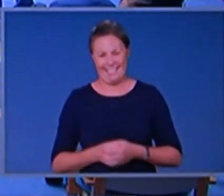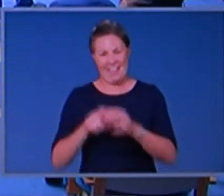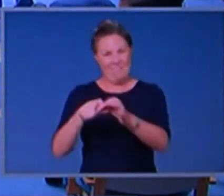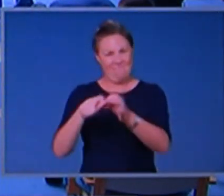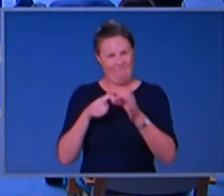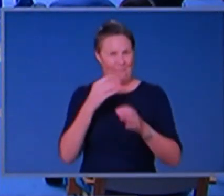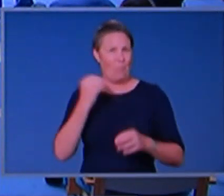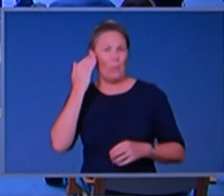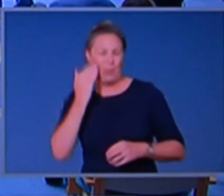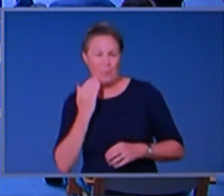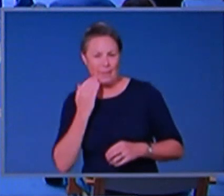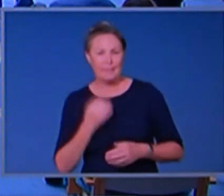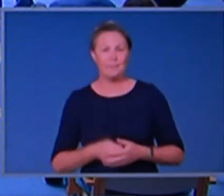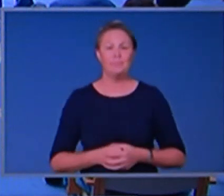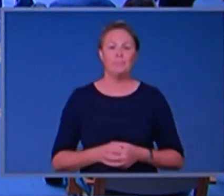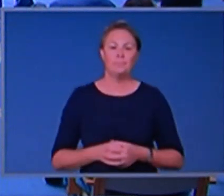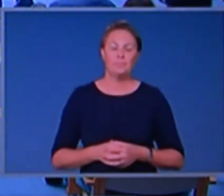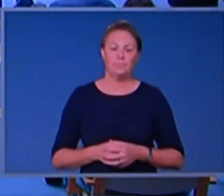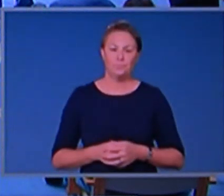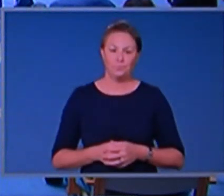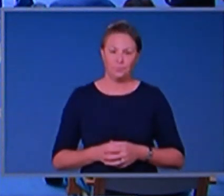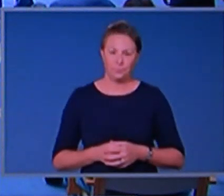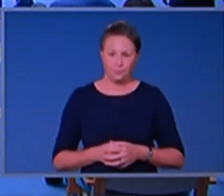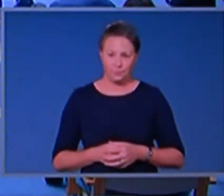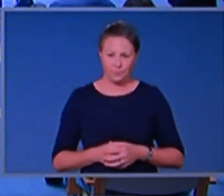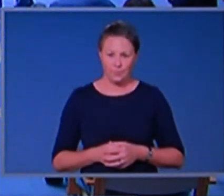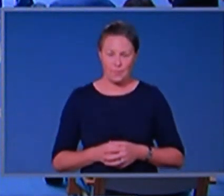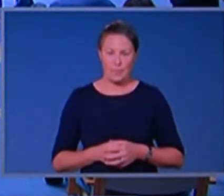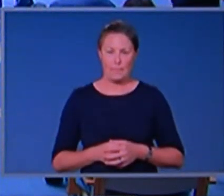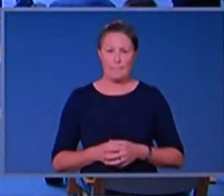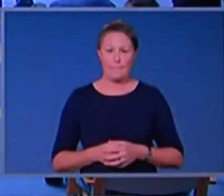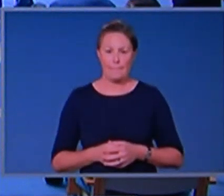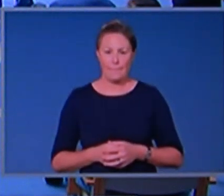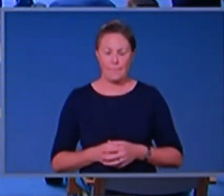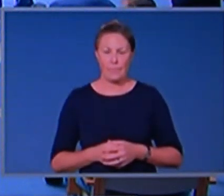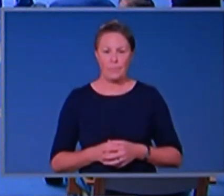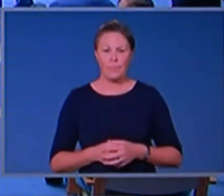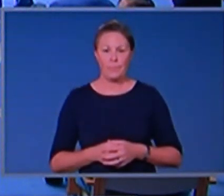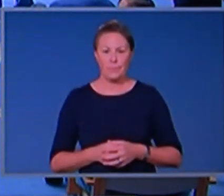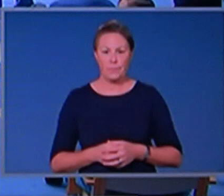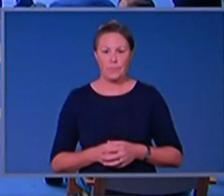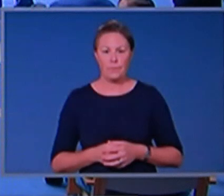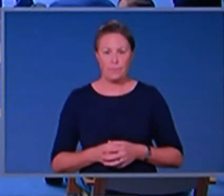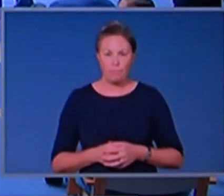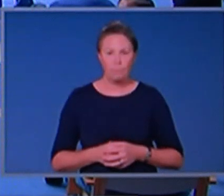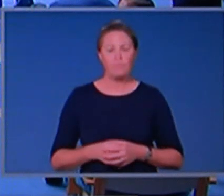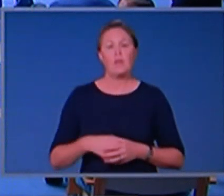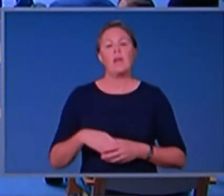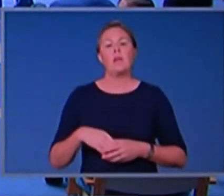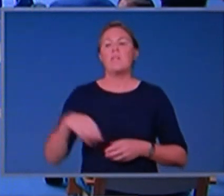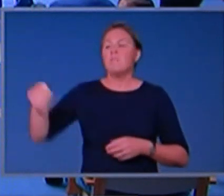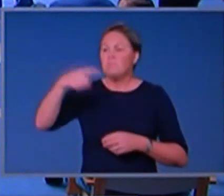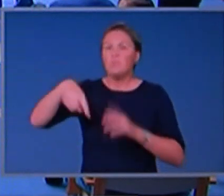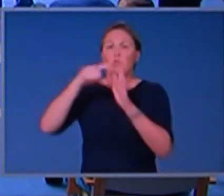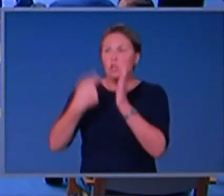Apart from the outbreaks and the clusters that you are foreshadowing, based on these numbers and the advice from medical experts, are we